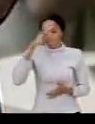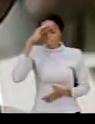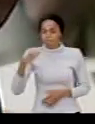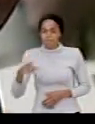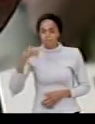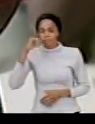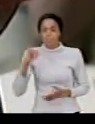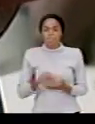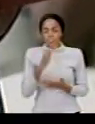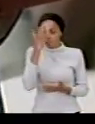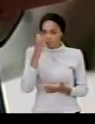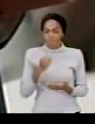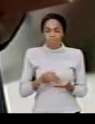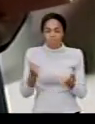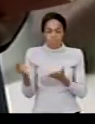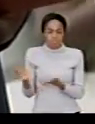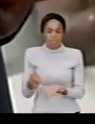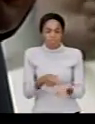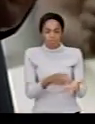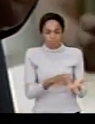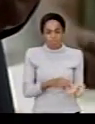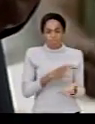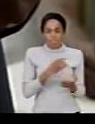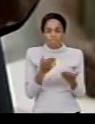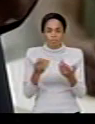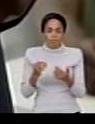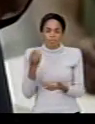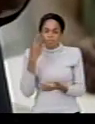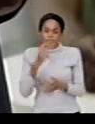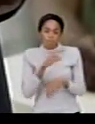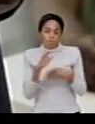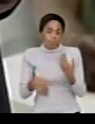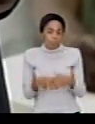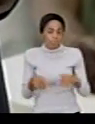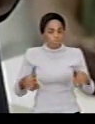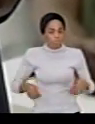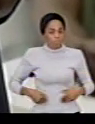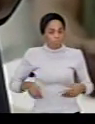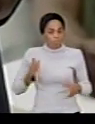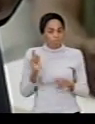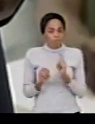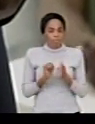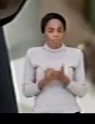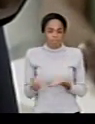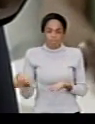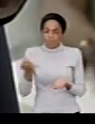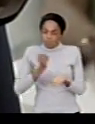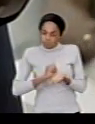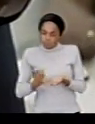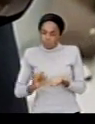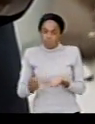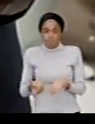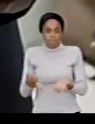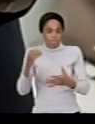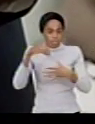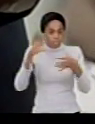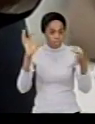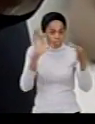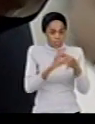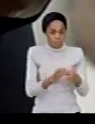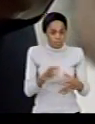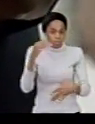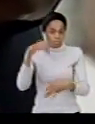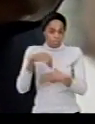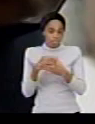out the register. And he wants to see all these young people that are enrolled in the school and enrolled in the